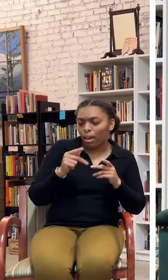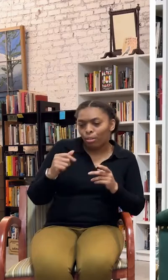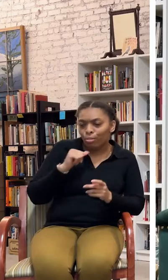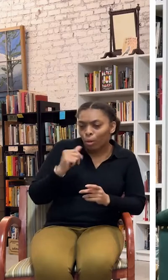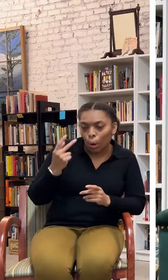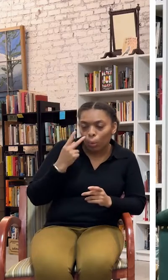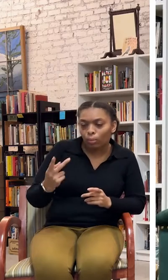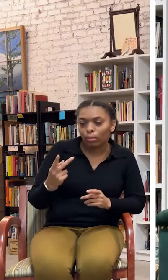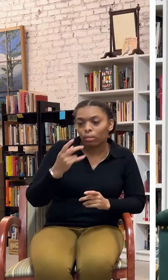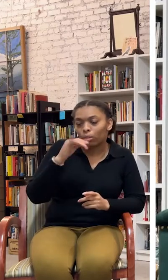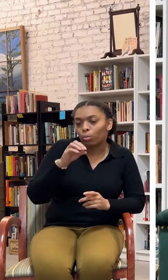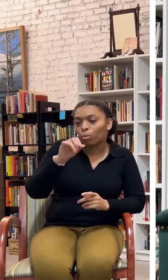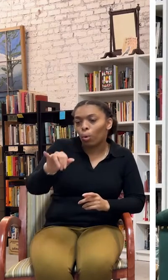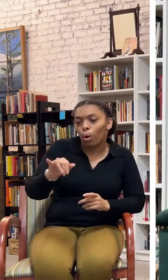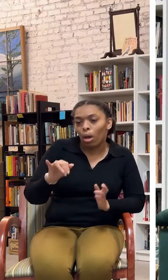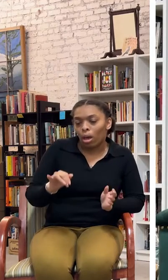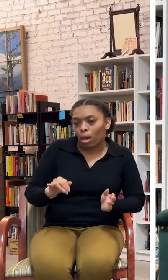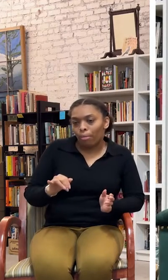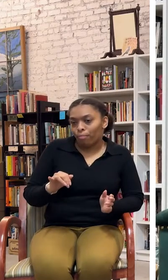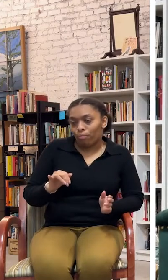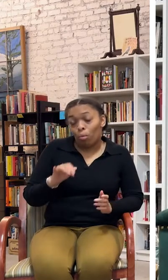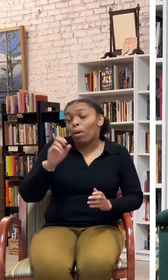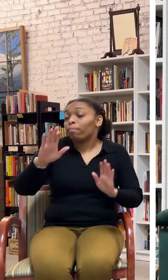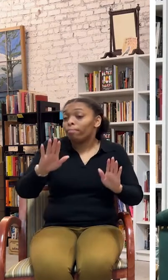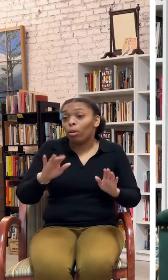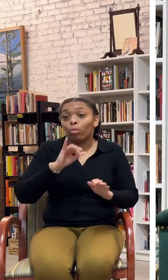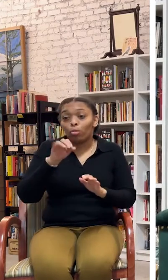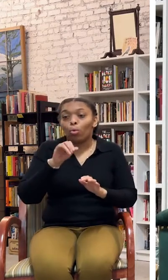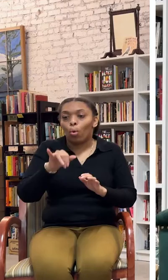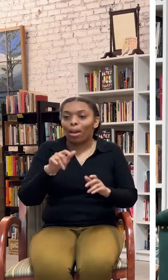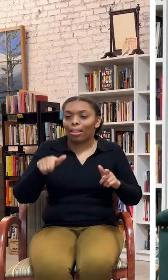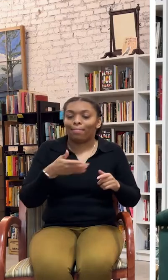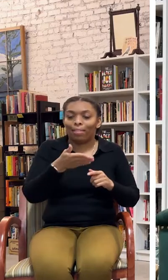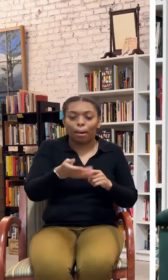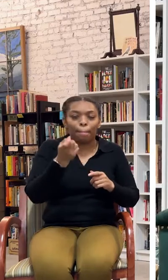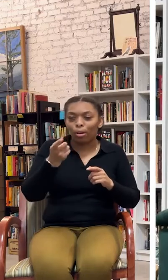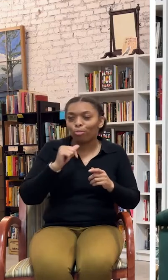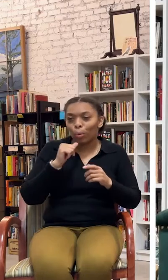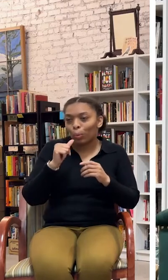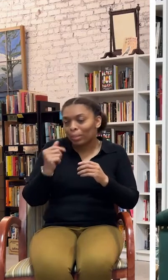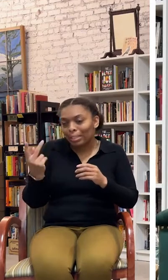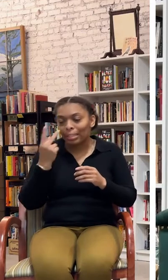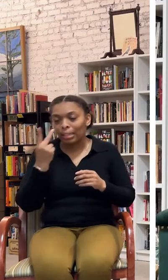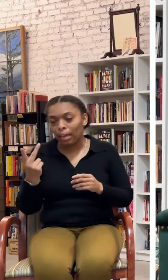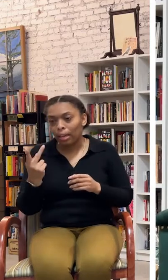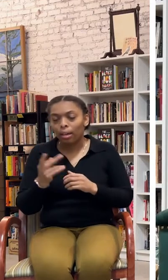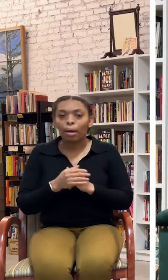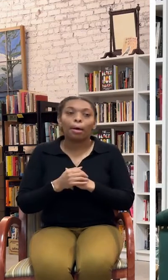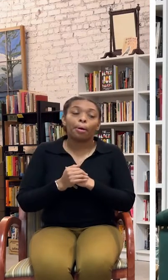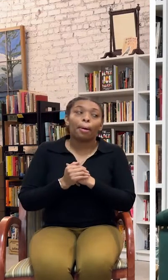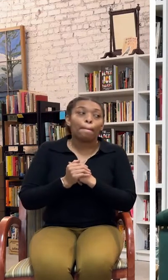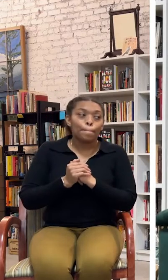necessarily touch. Actually, joy lives there too, but it doesn't shine through the same way. I want you